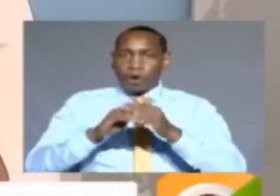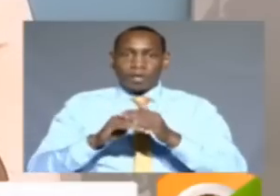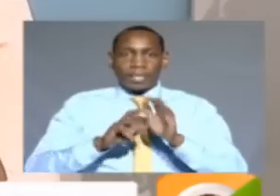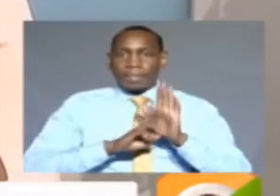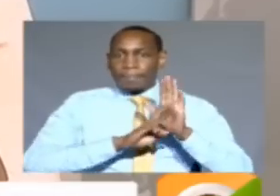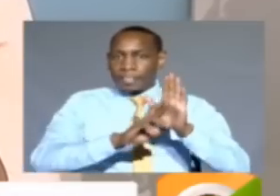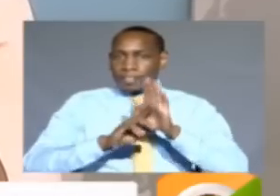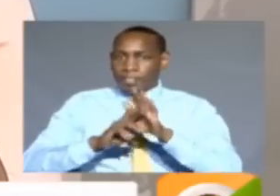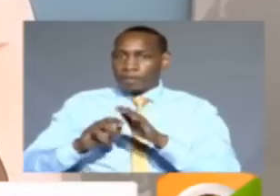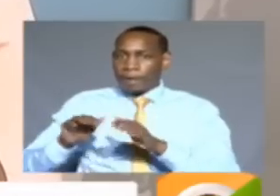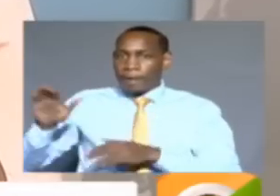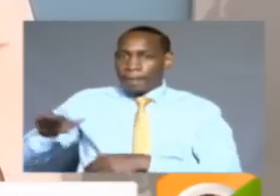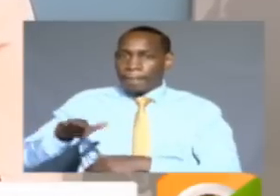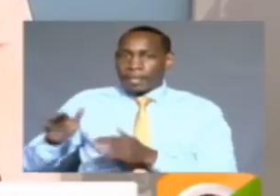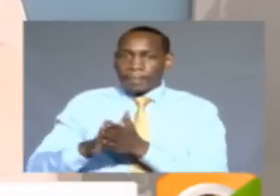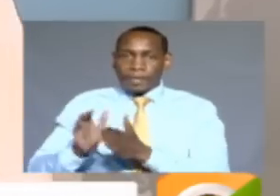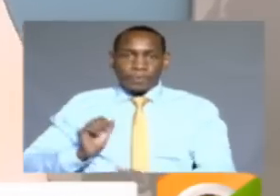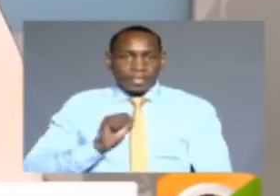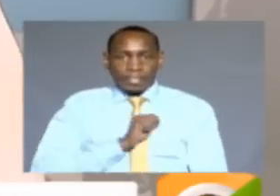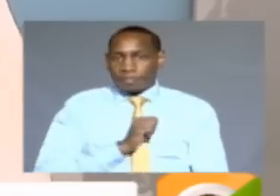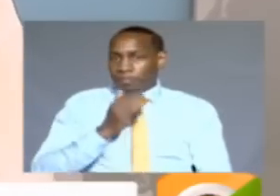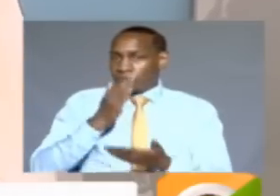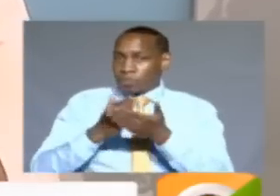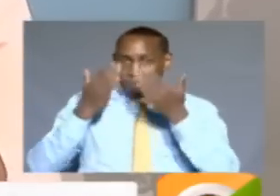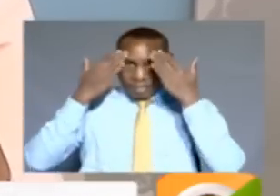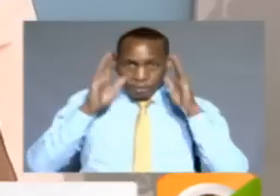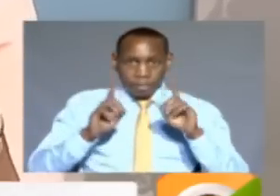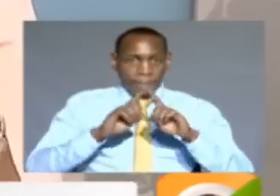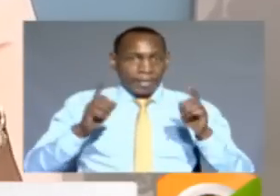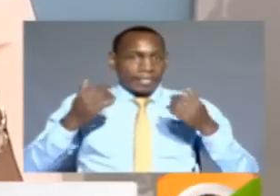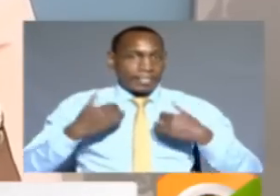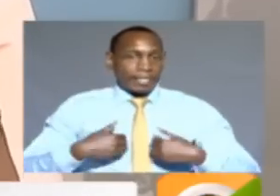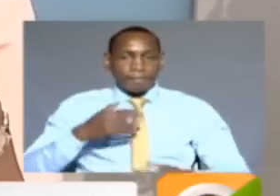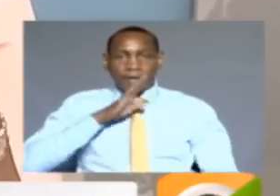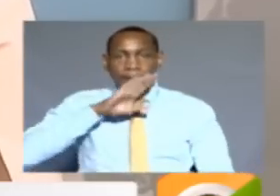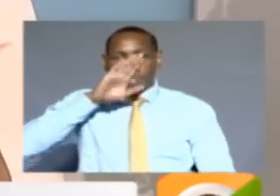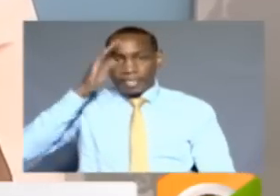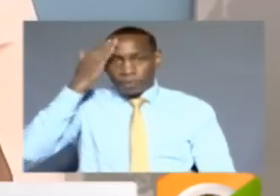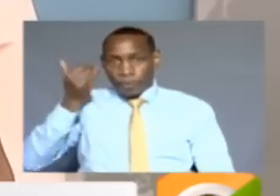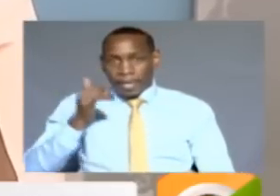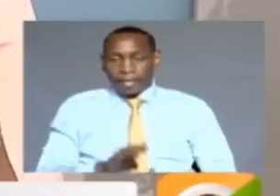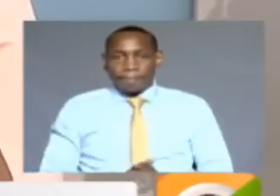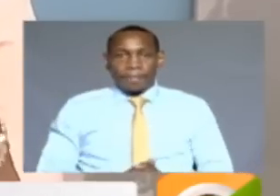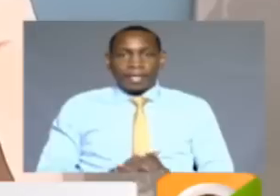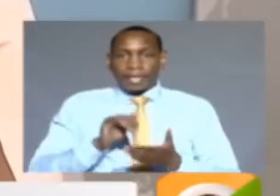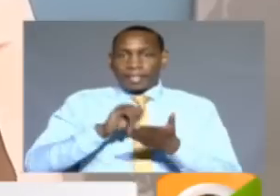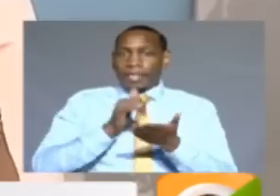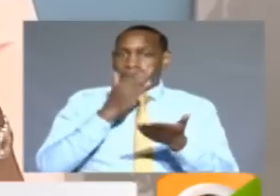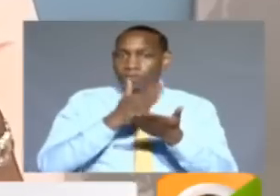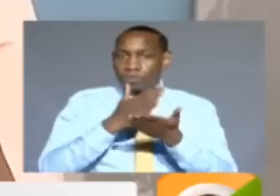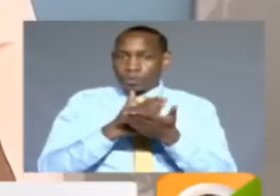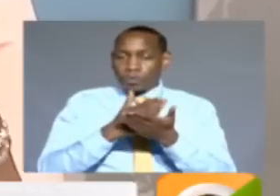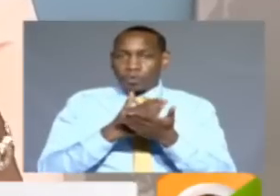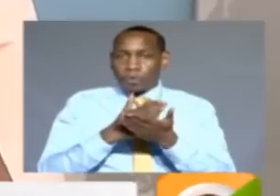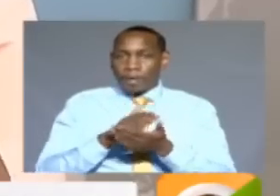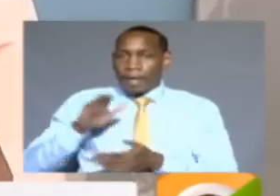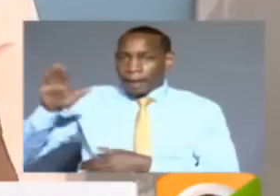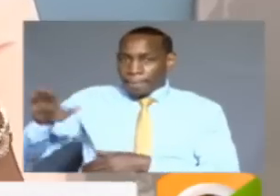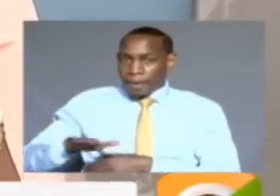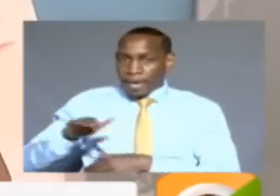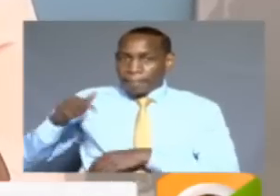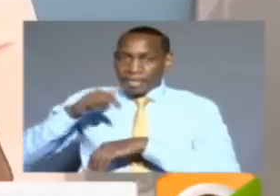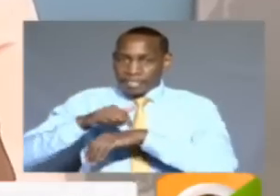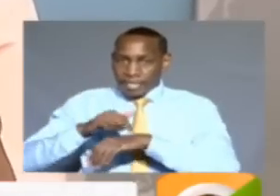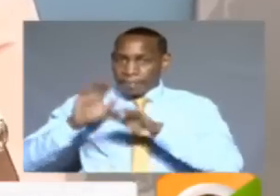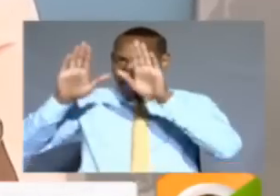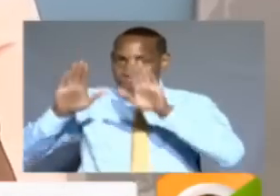all those members of parliament and all those senators? I'm not sure. But for me, what really upset me was the fact that a very valuable parliamentary time was